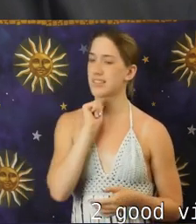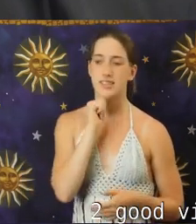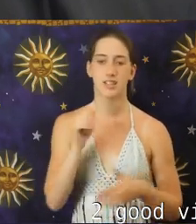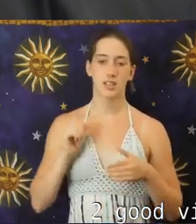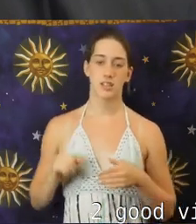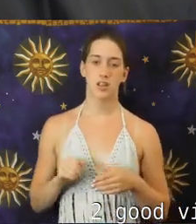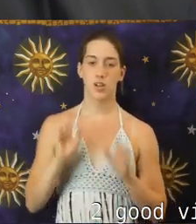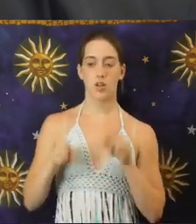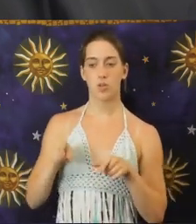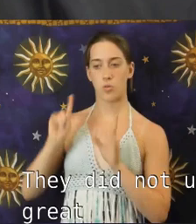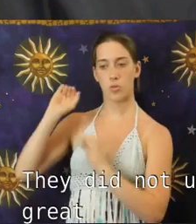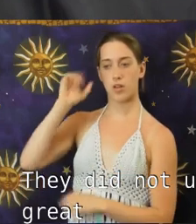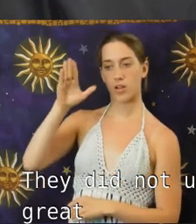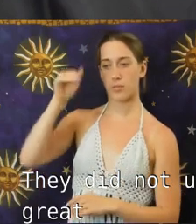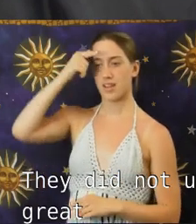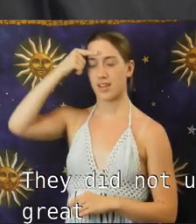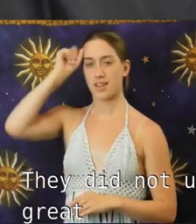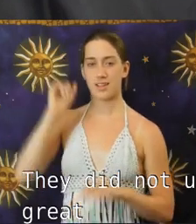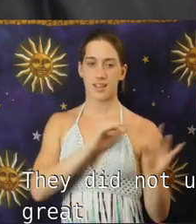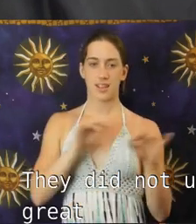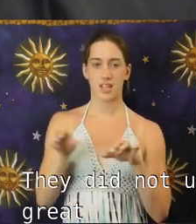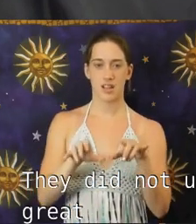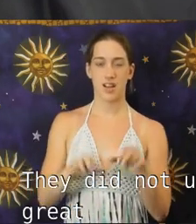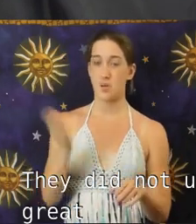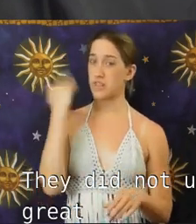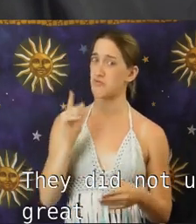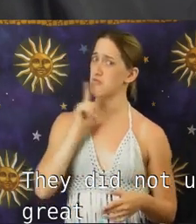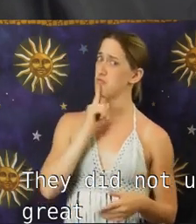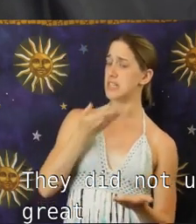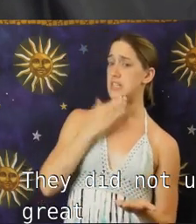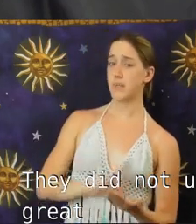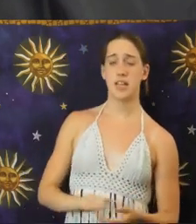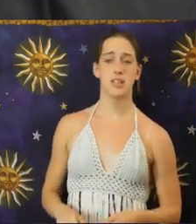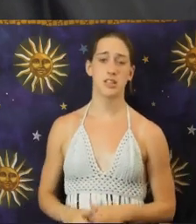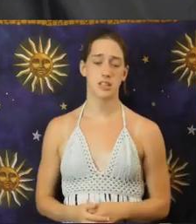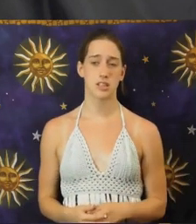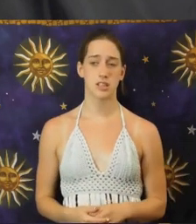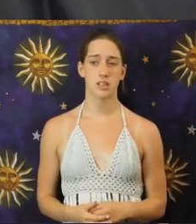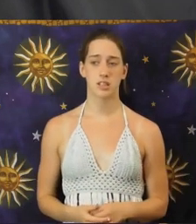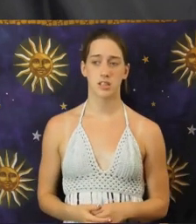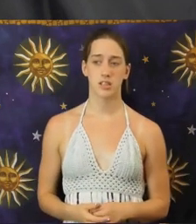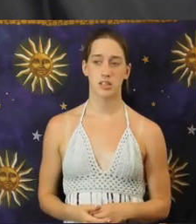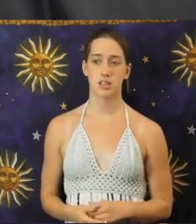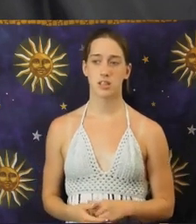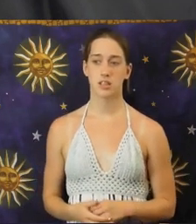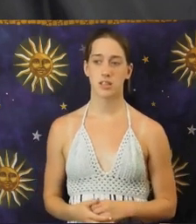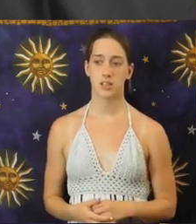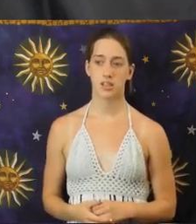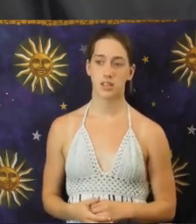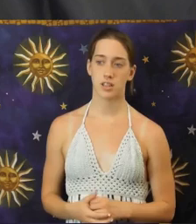New because they didn't upload because the Wi-Fi at the venue was not great.